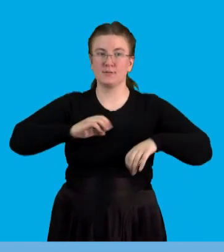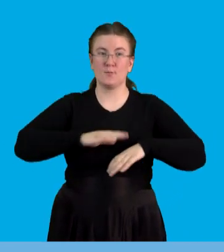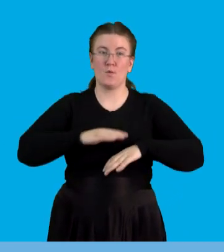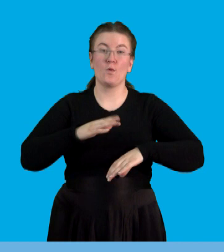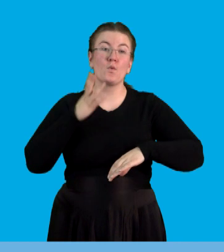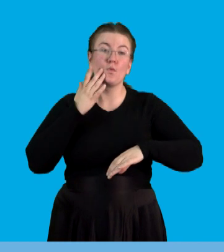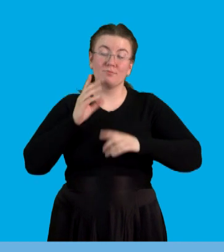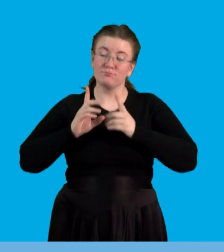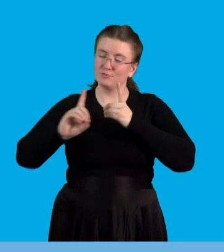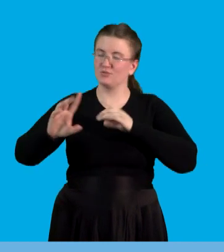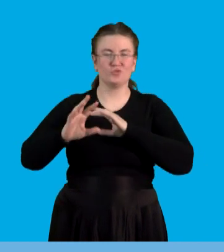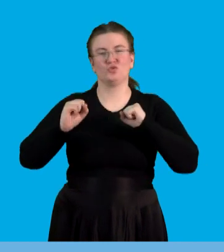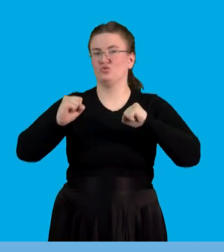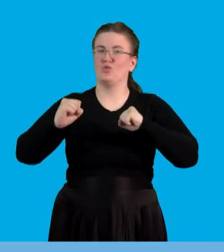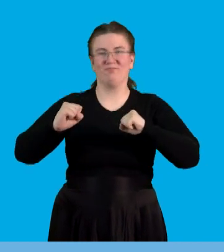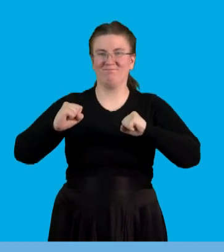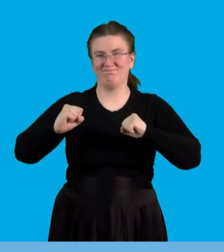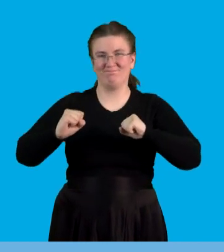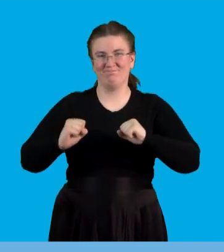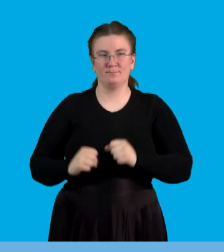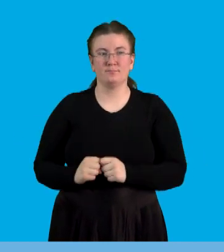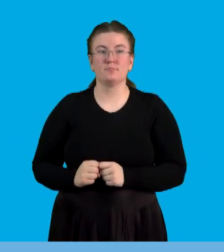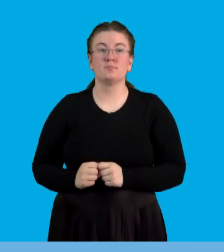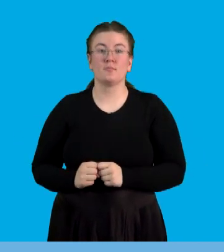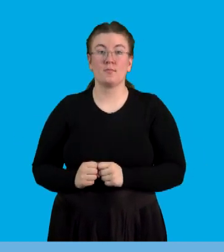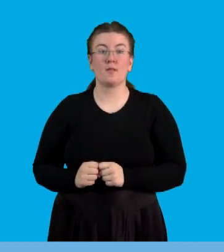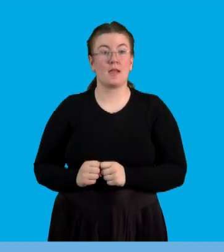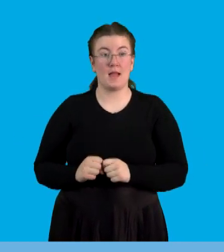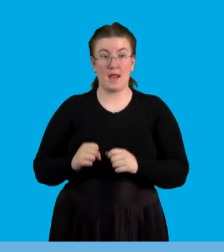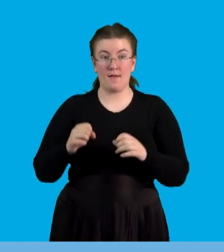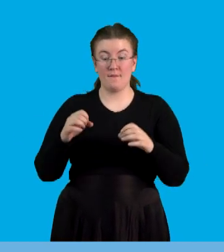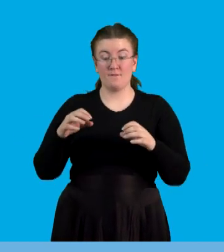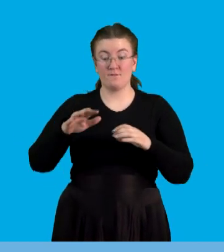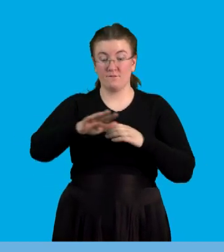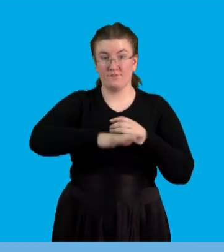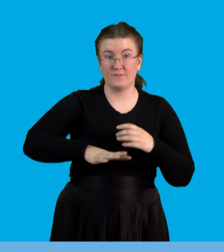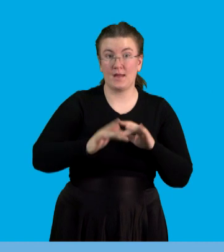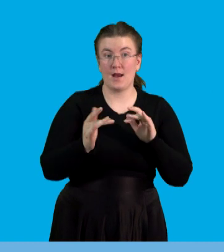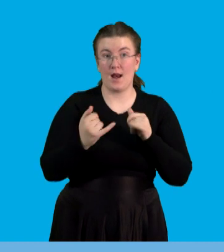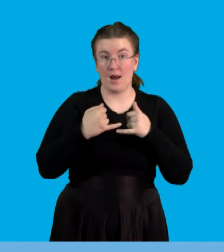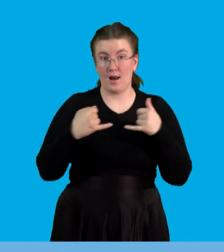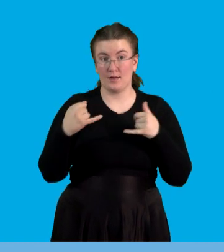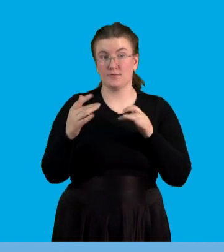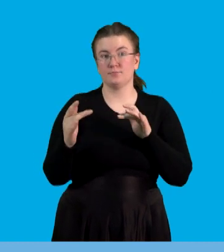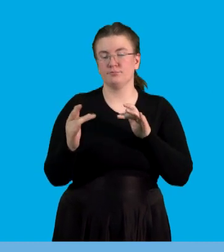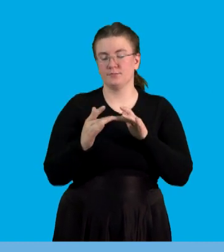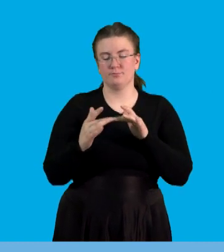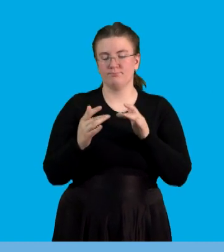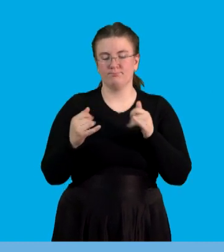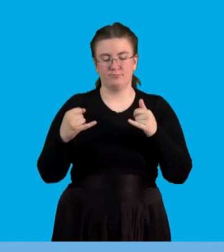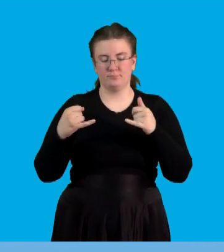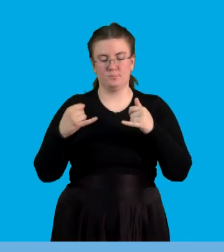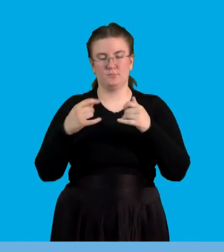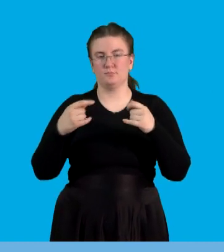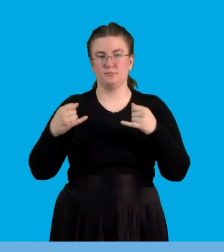case, they are not the strongest. Now, those field lines, when you are drawing them, they should never touch or cross